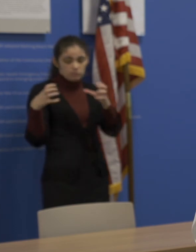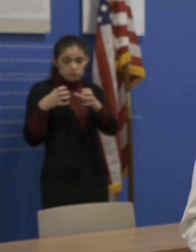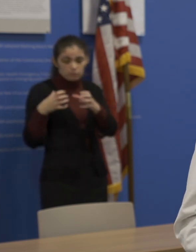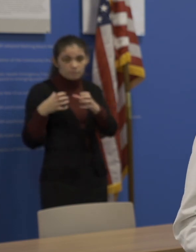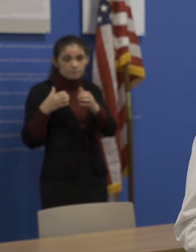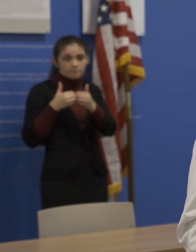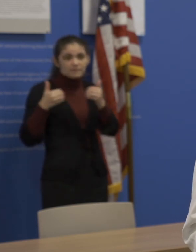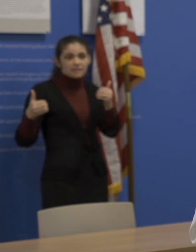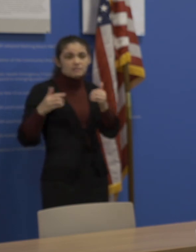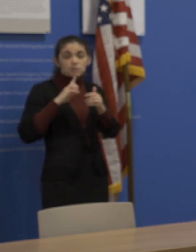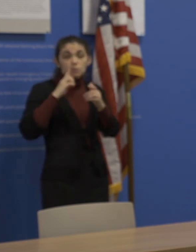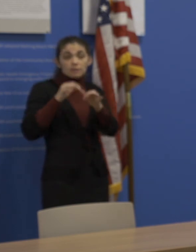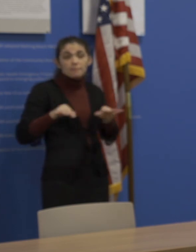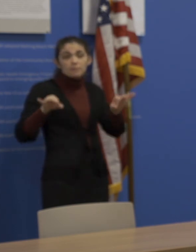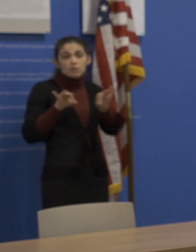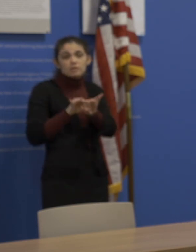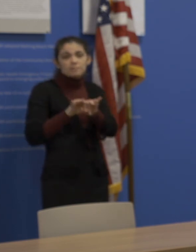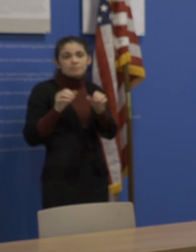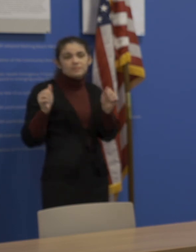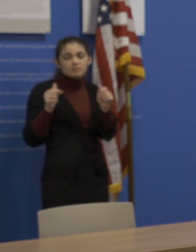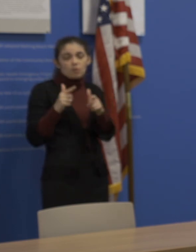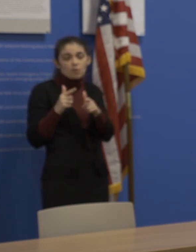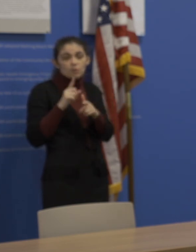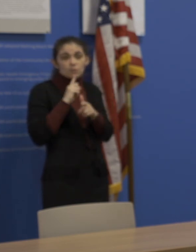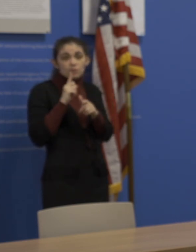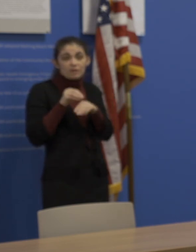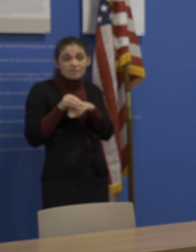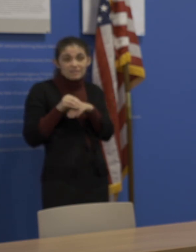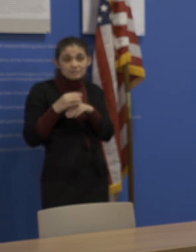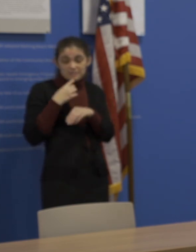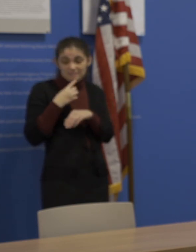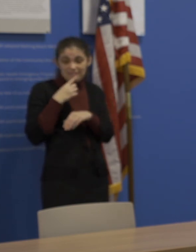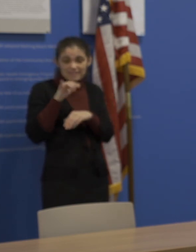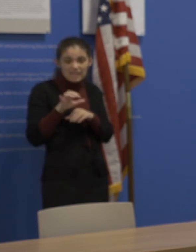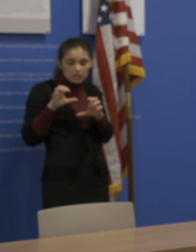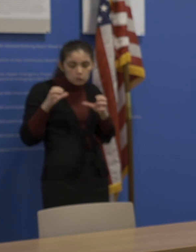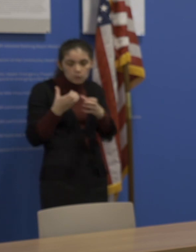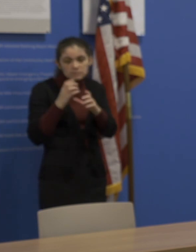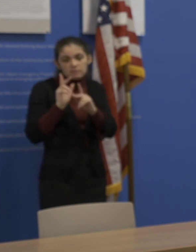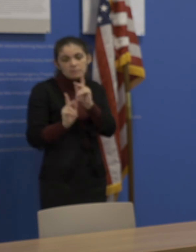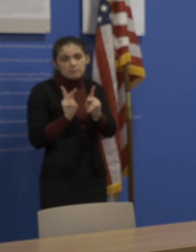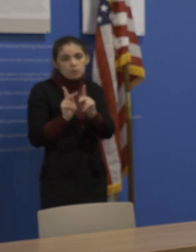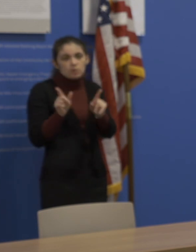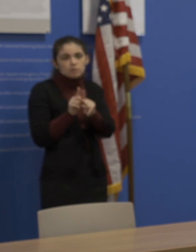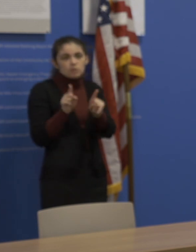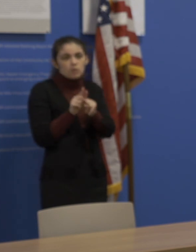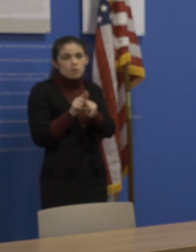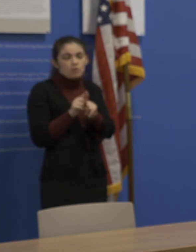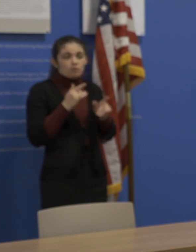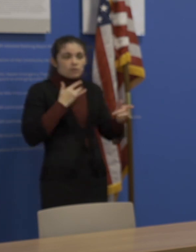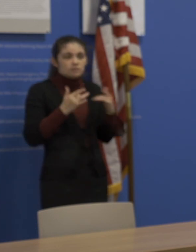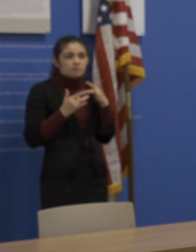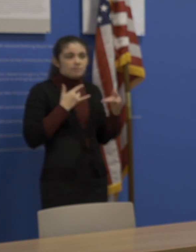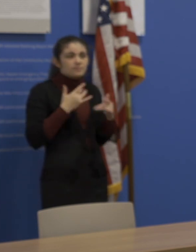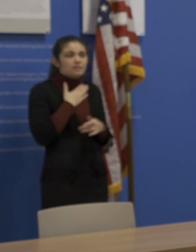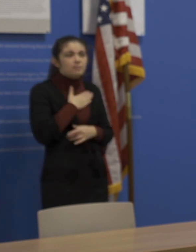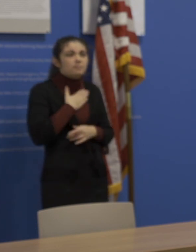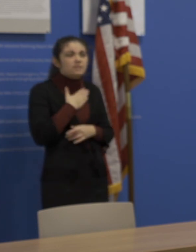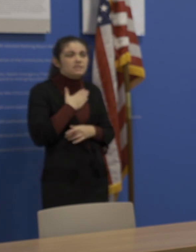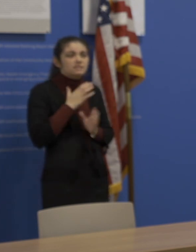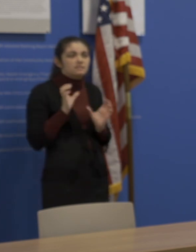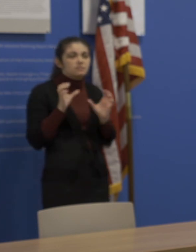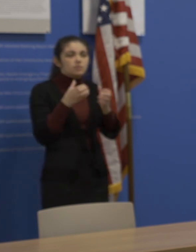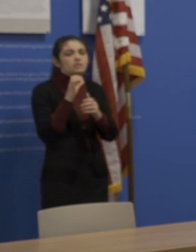course, isolation is huge right now, and so and that's the advice that we give when we identify clusters and other areas of concern is please cohort